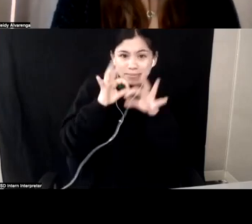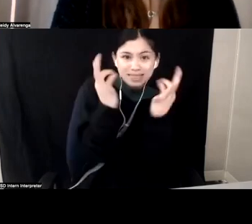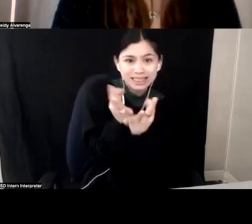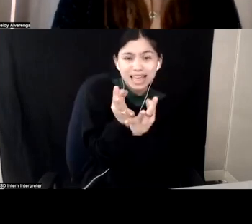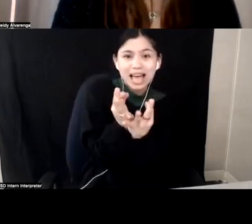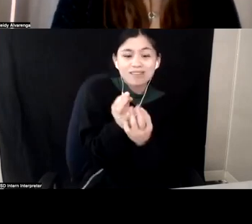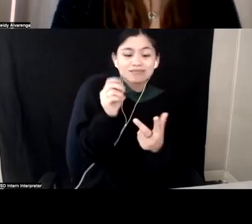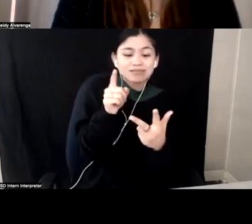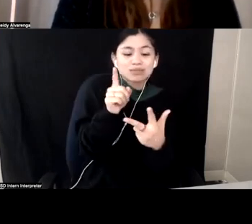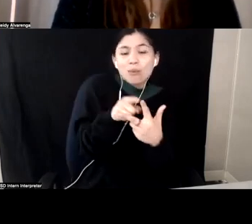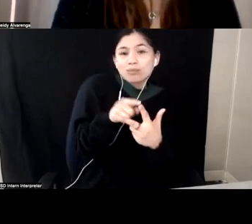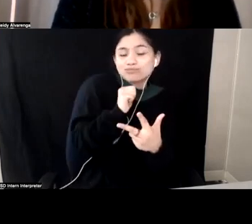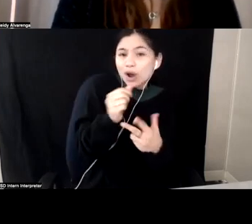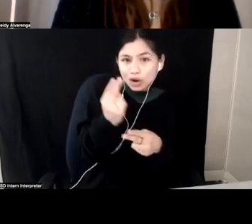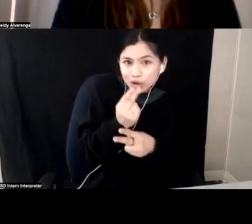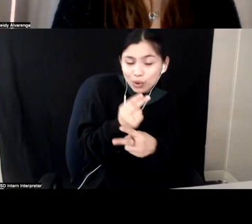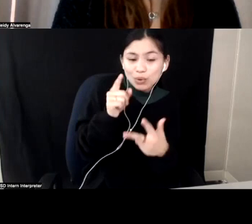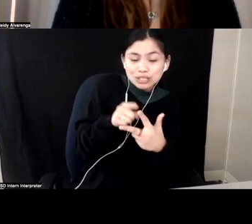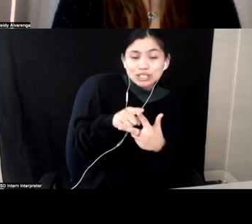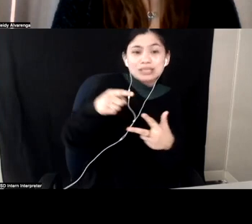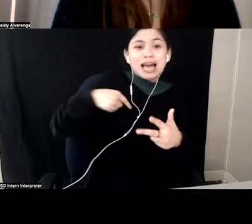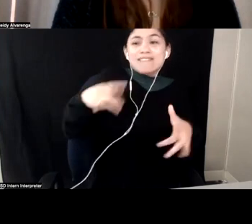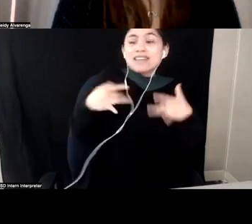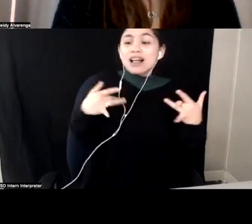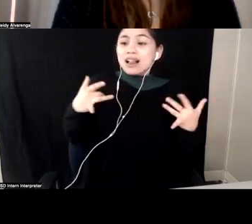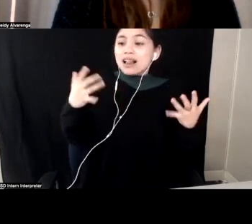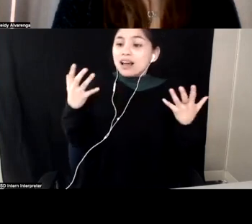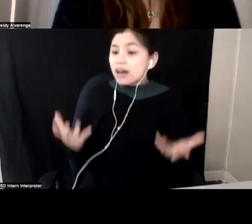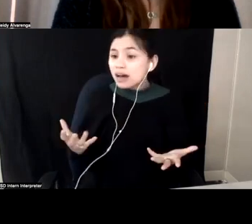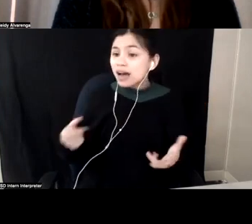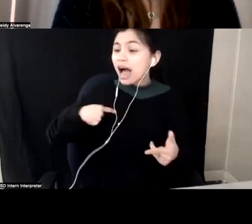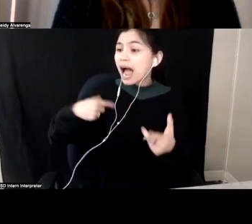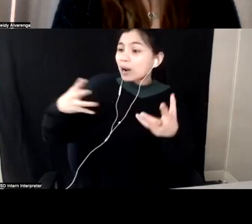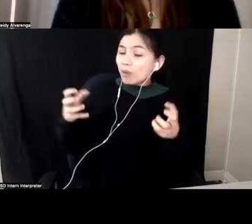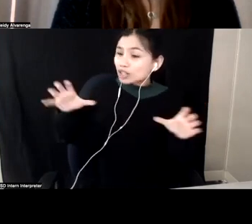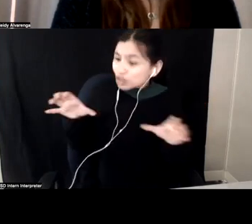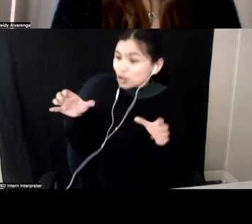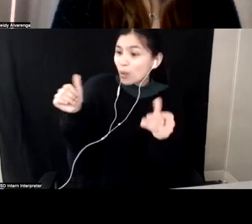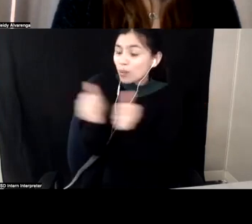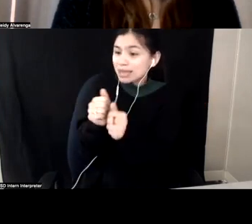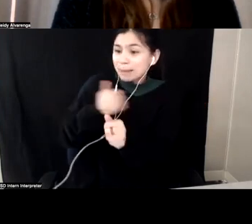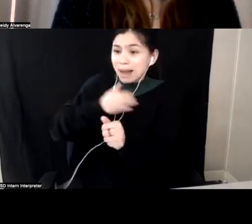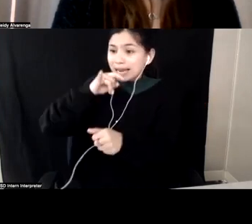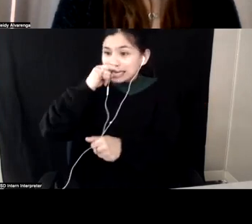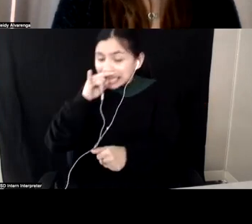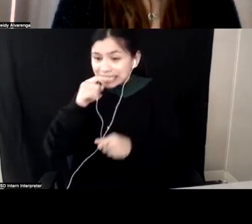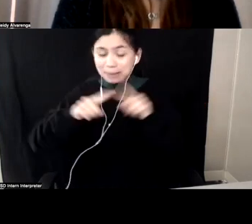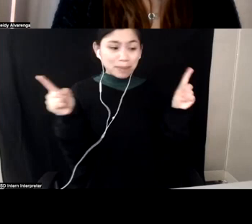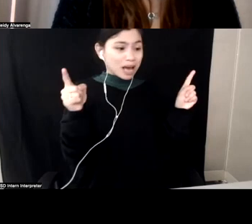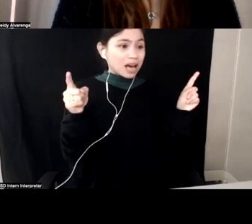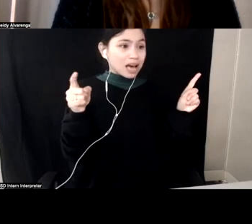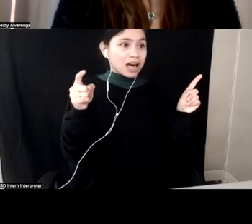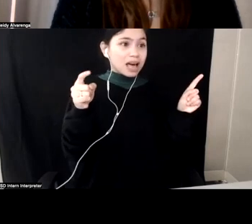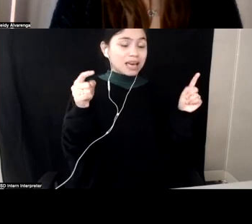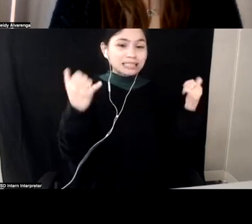absolute biggest regret because I felt like I had done everything I said I would not do with my children, and that was deprive